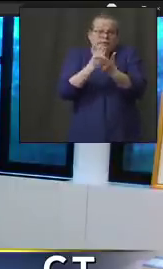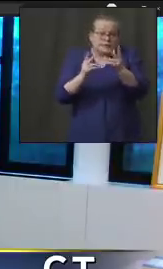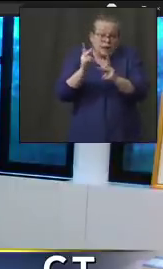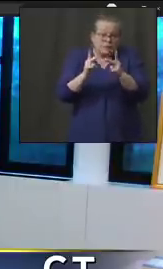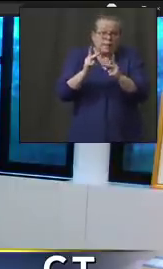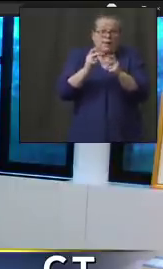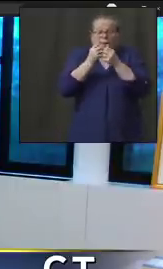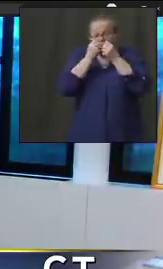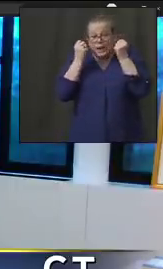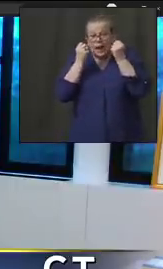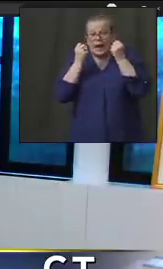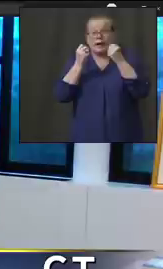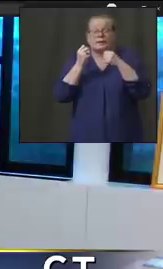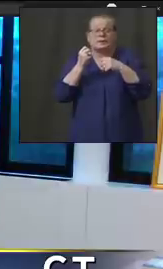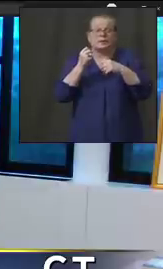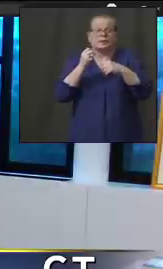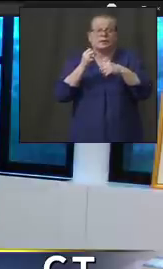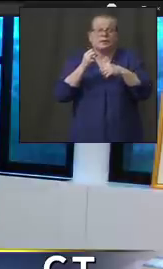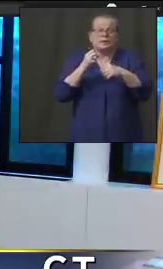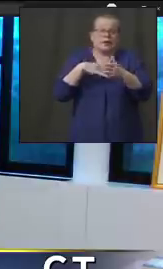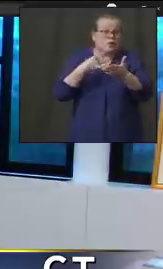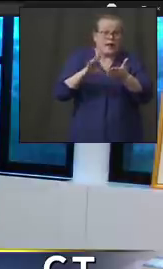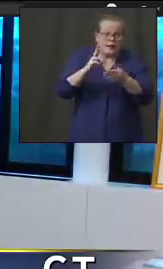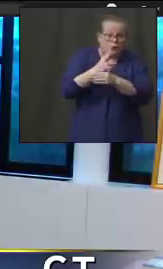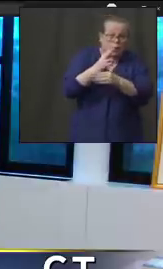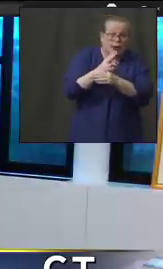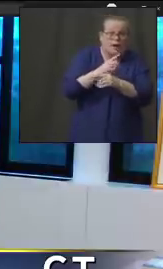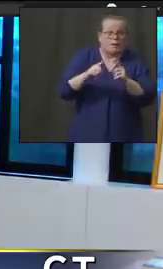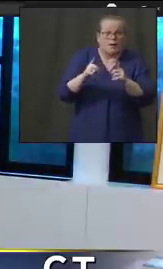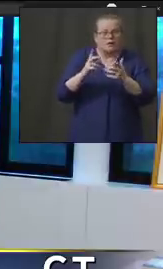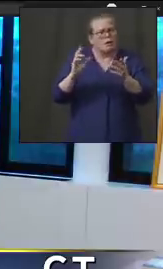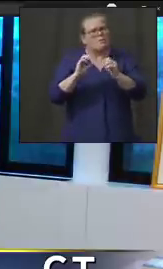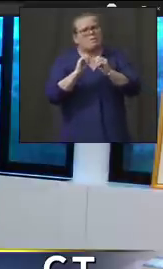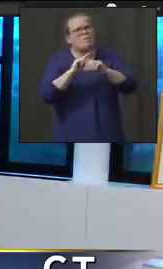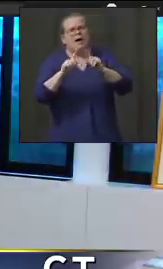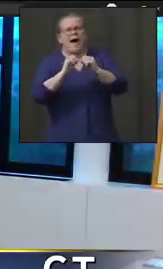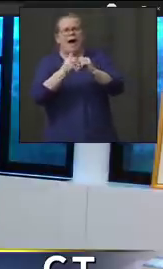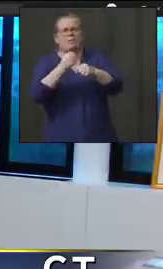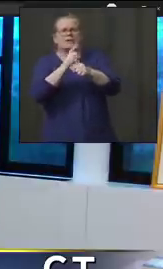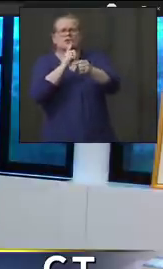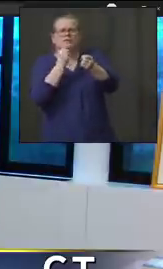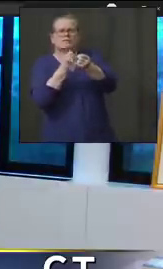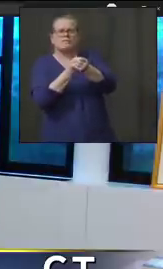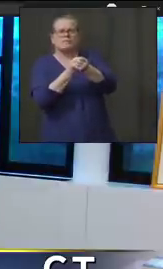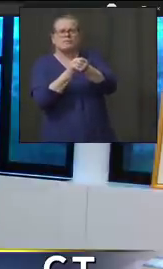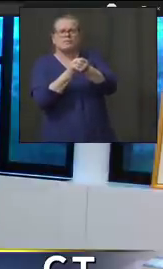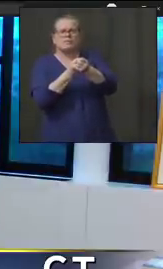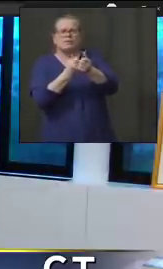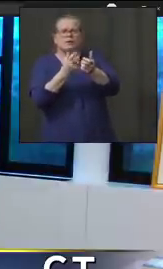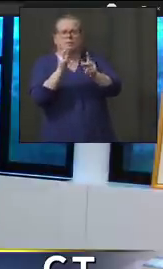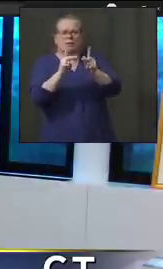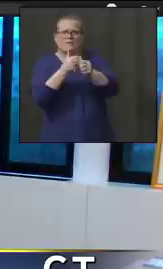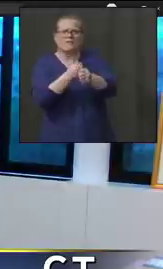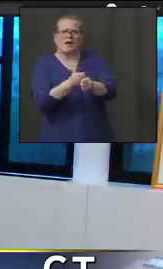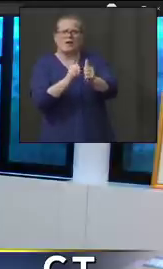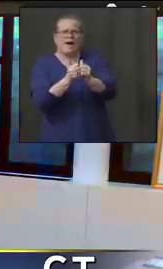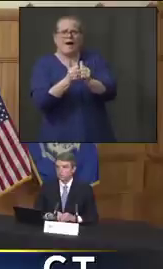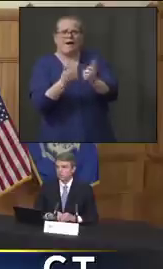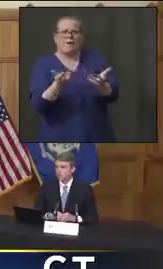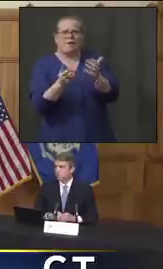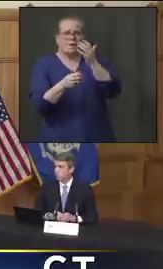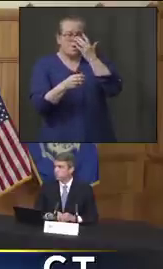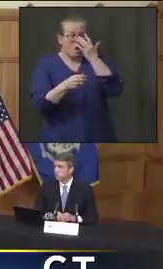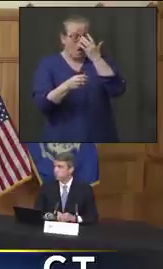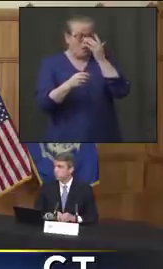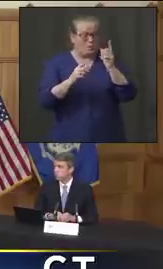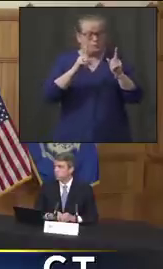can understand what they're saying. How are they going to be enforced? Well, so we've got I think some of it is, go ahead, Governor.